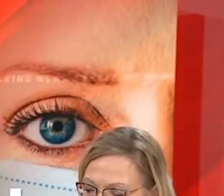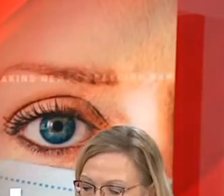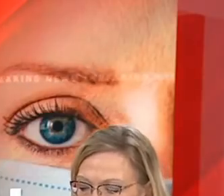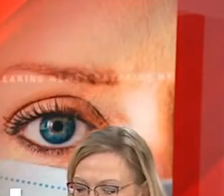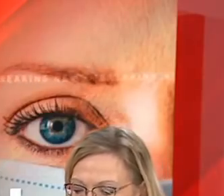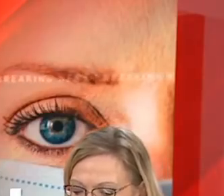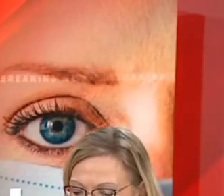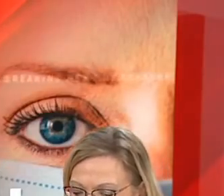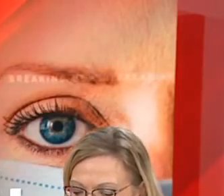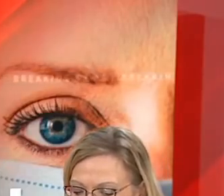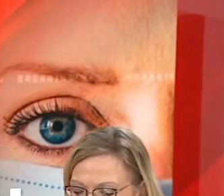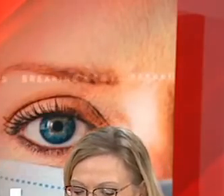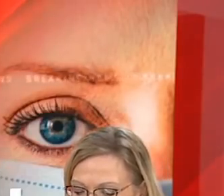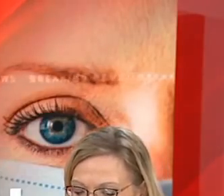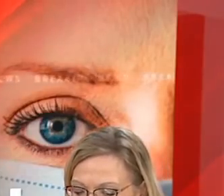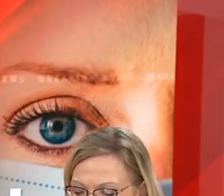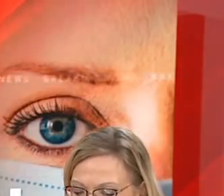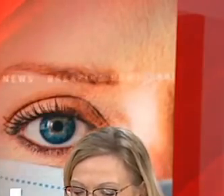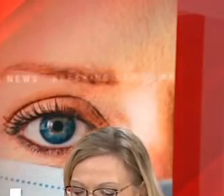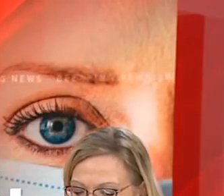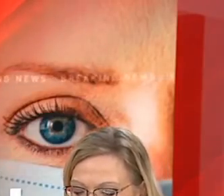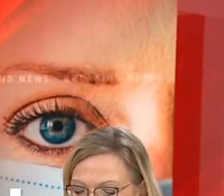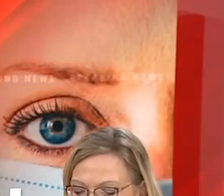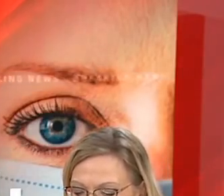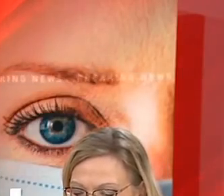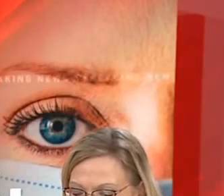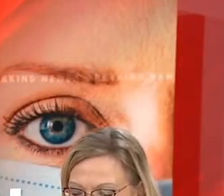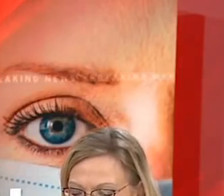That is 529 more than yesterday. There are